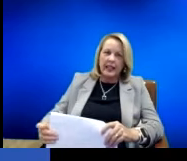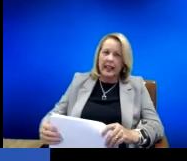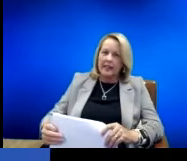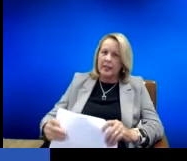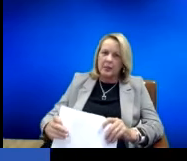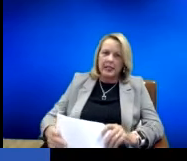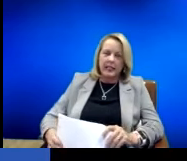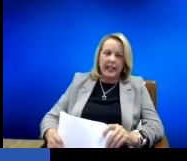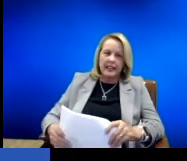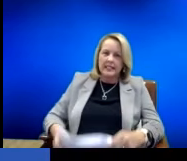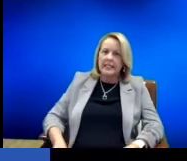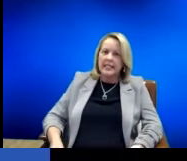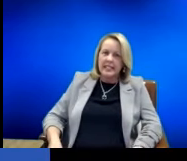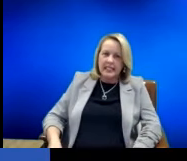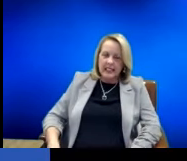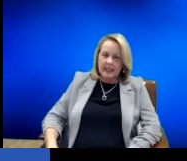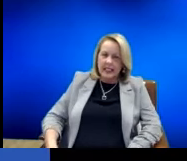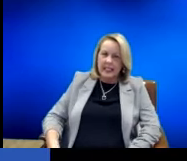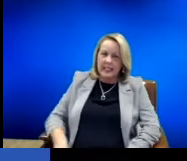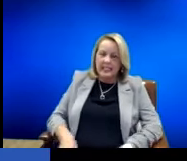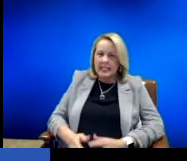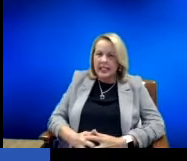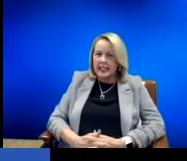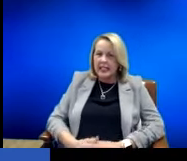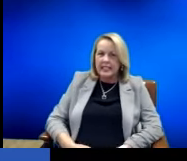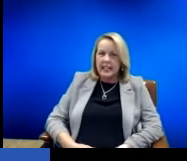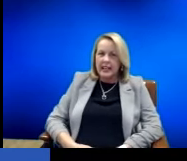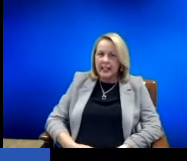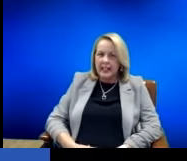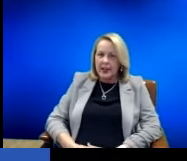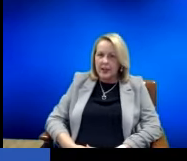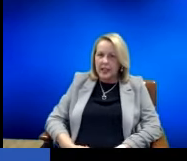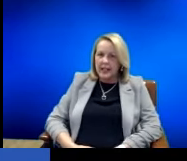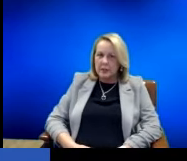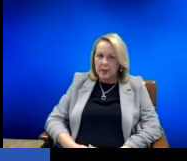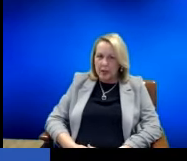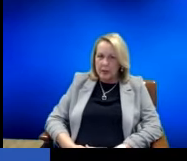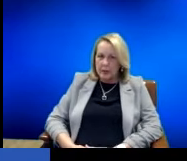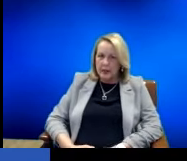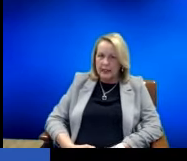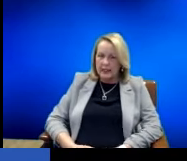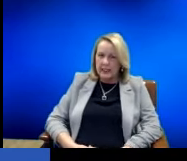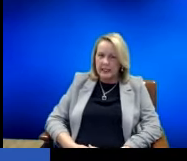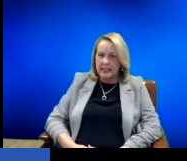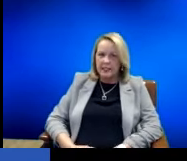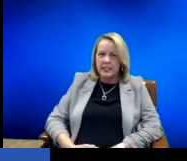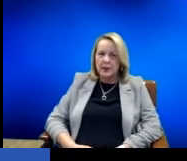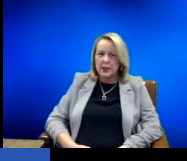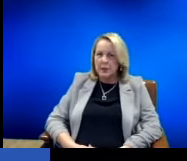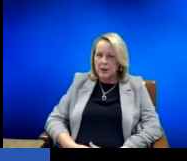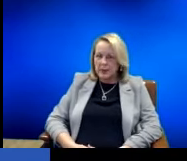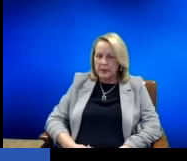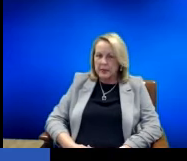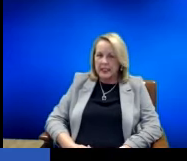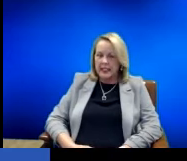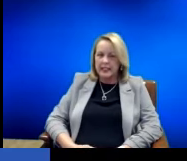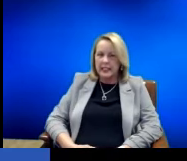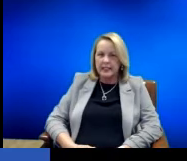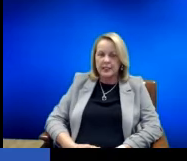Opening an account. Opening an account is easy. It is an entirely online enrollment process. There's no